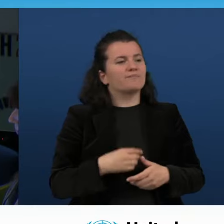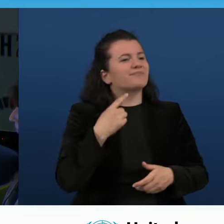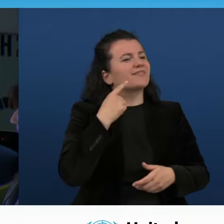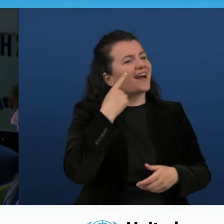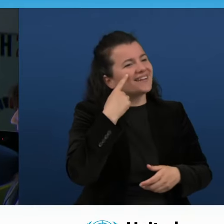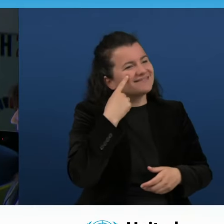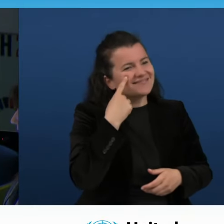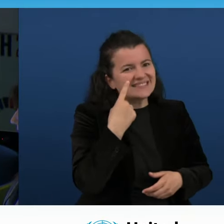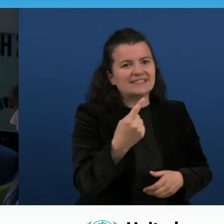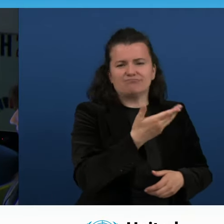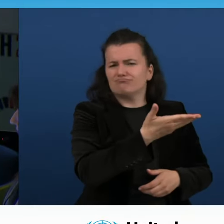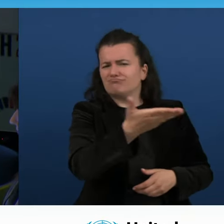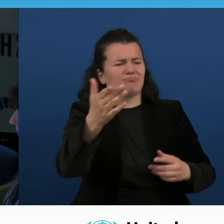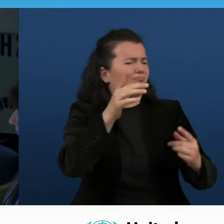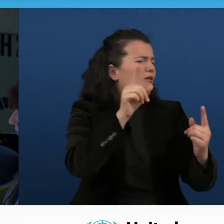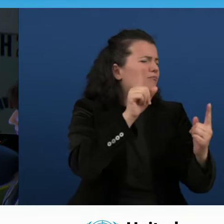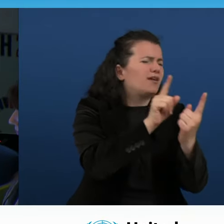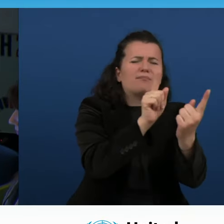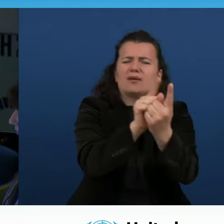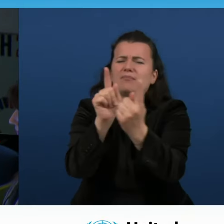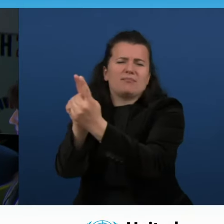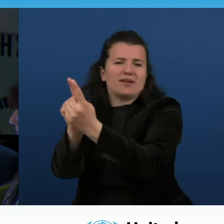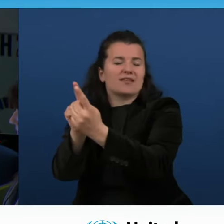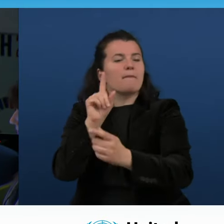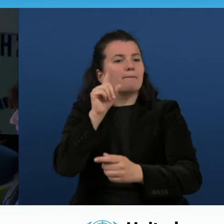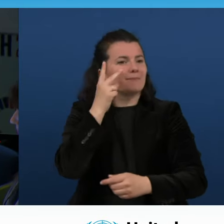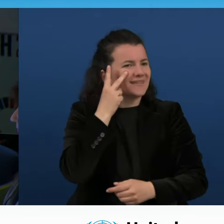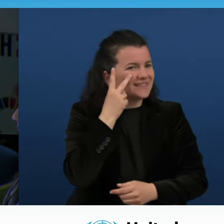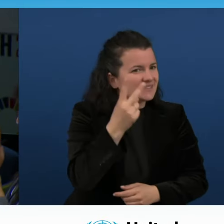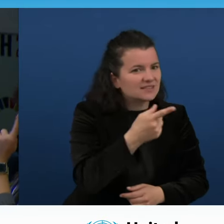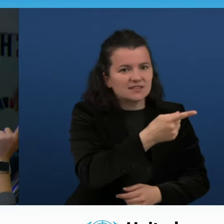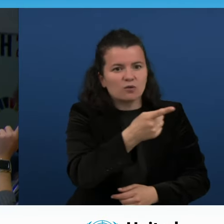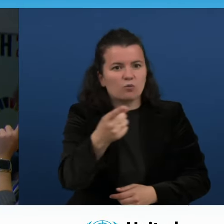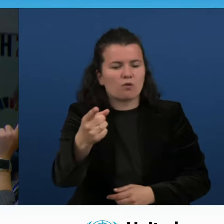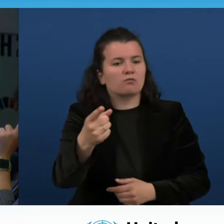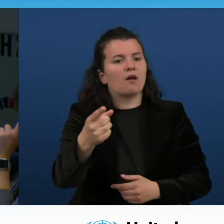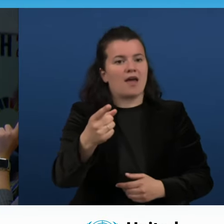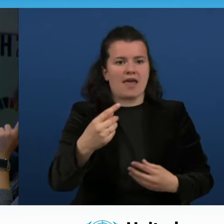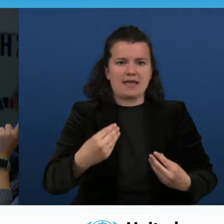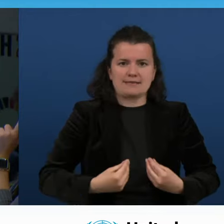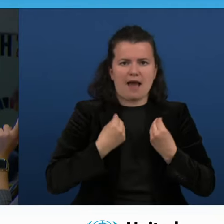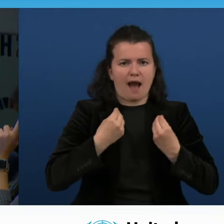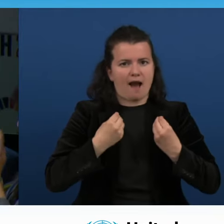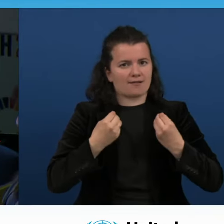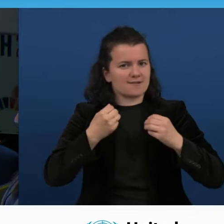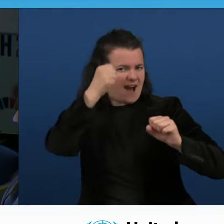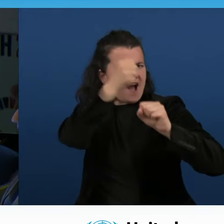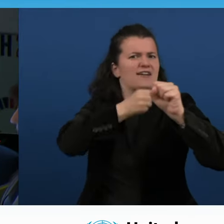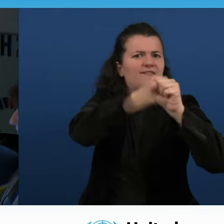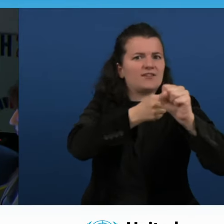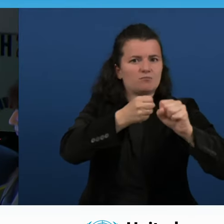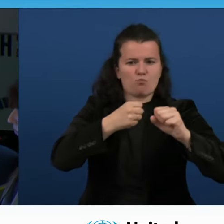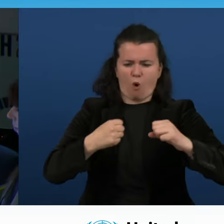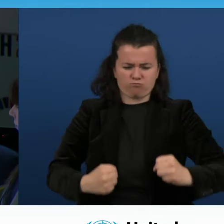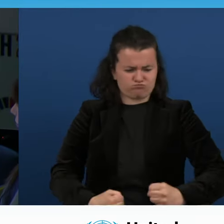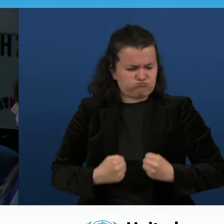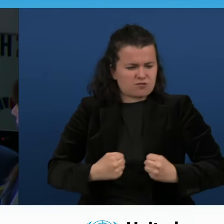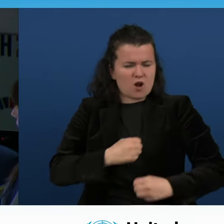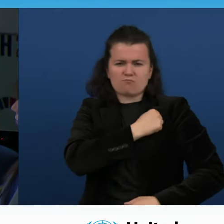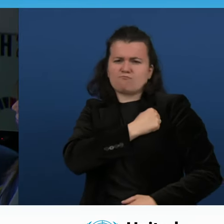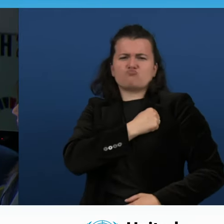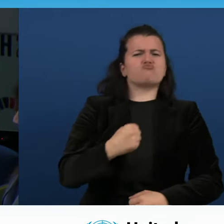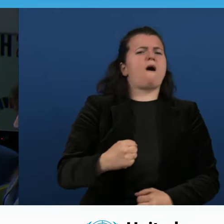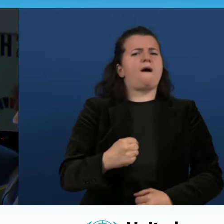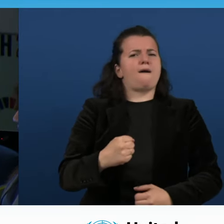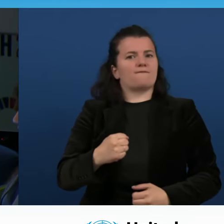the extraordinary courage and innovation of young activists, especially those who are tackling urgent global challenges head